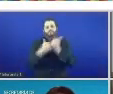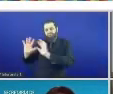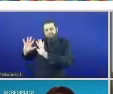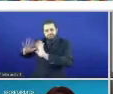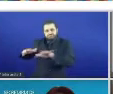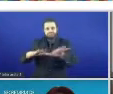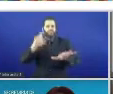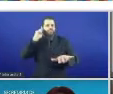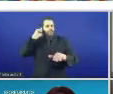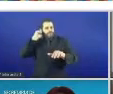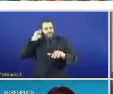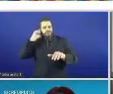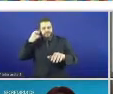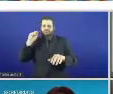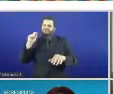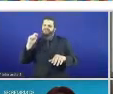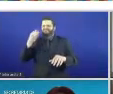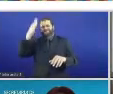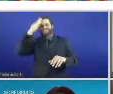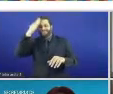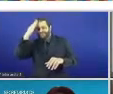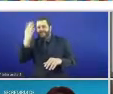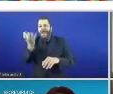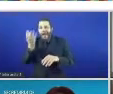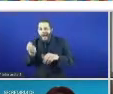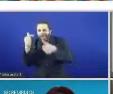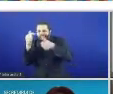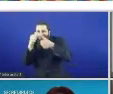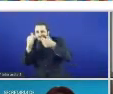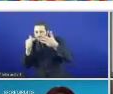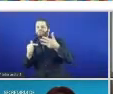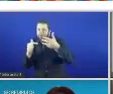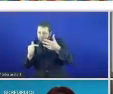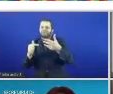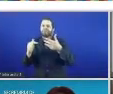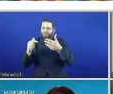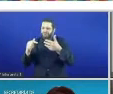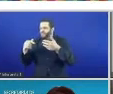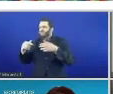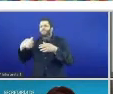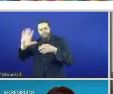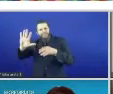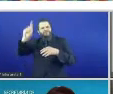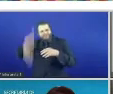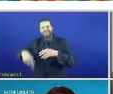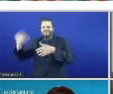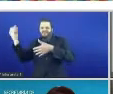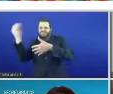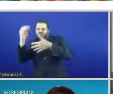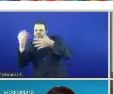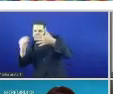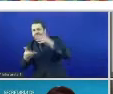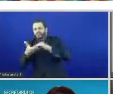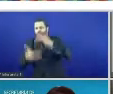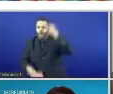in Albania for a number of years now. And I wanted to ask you if you could share with us an example from your own work